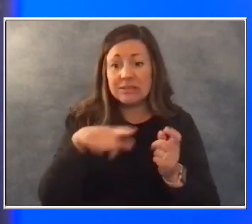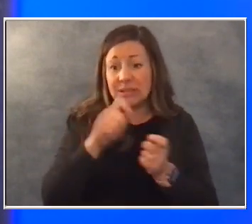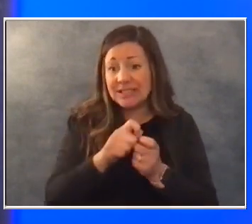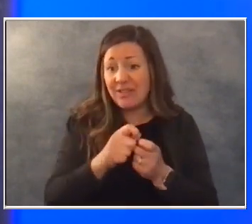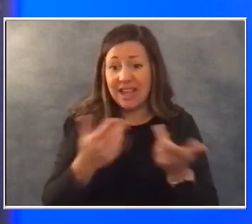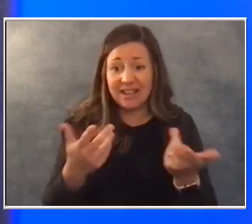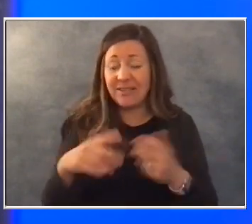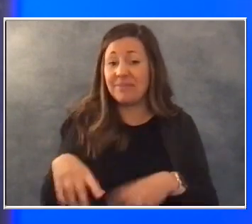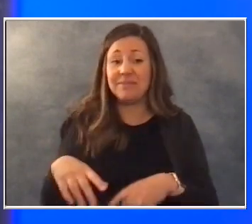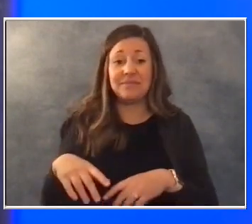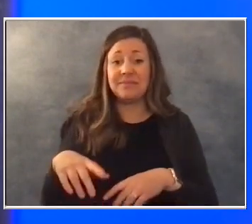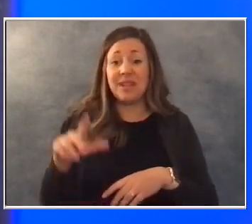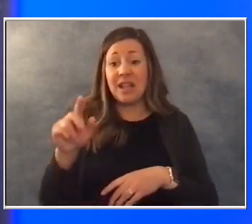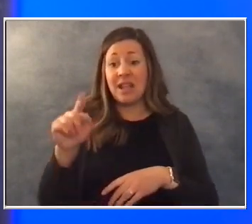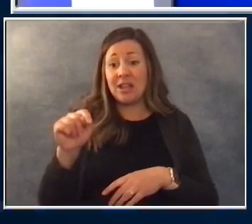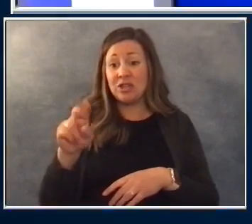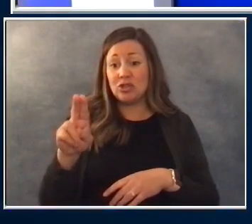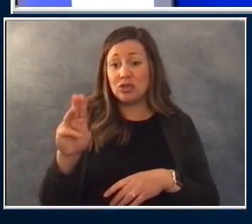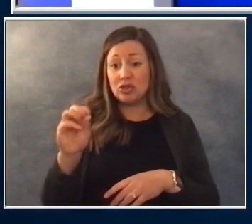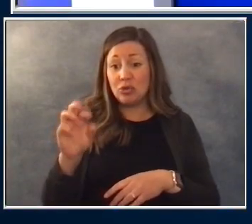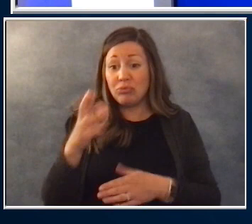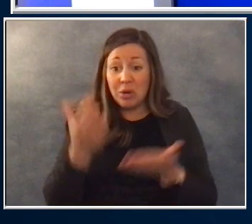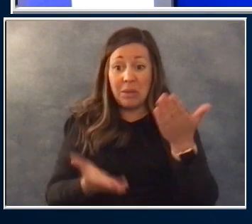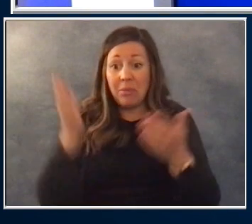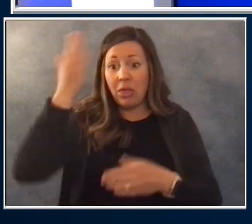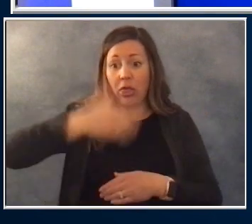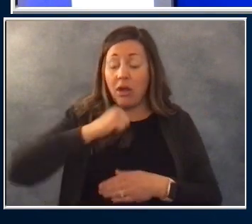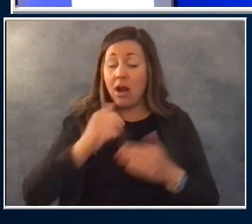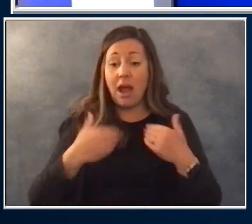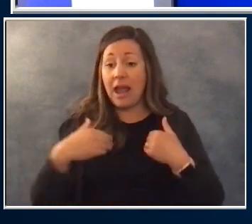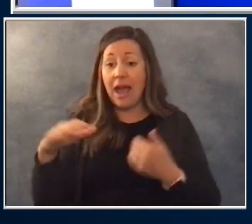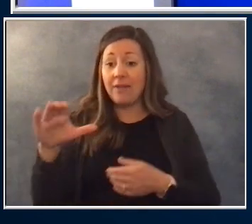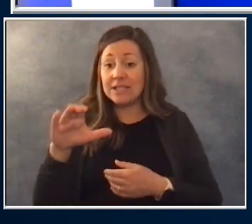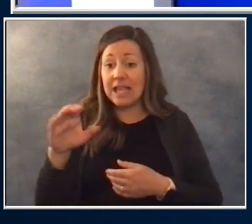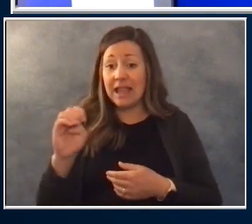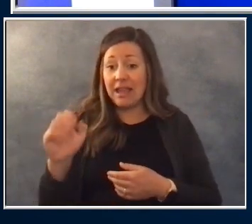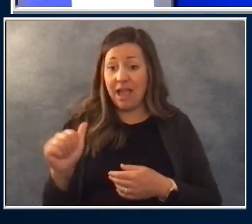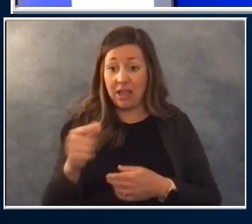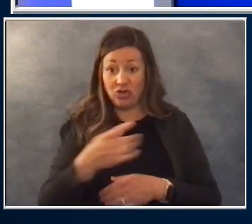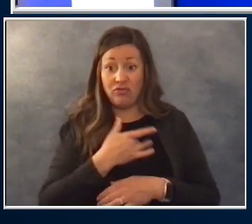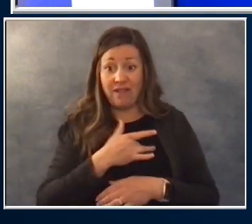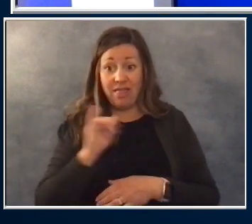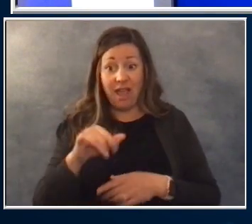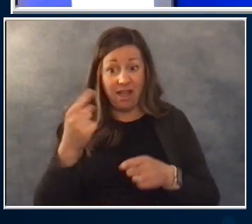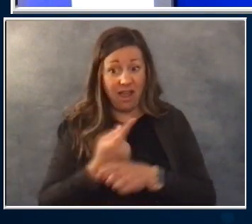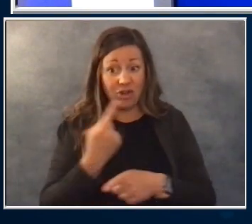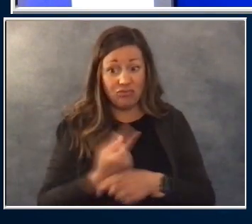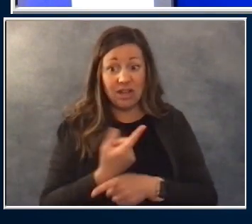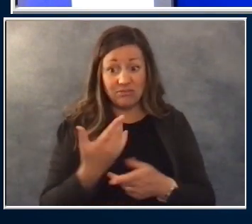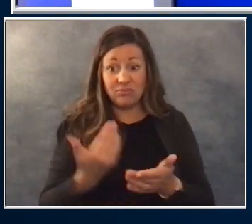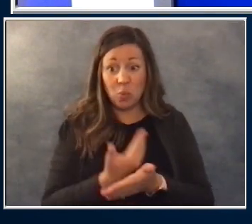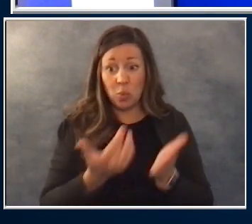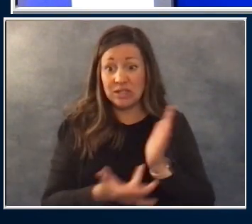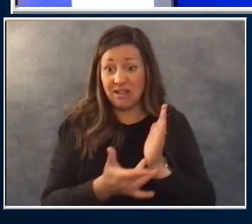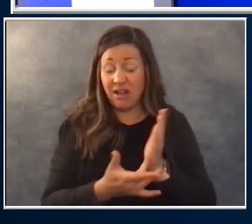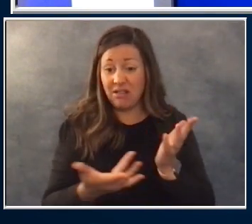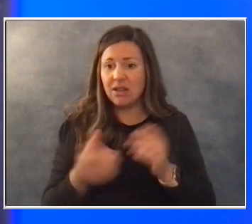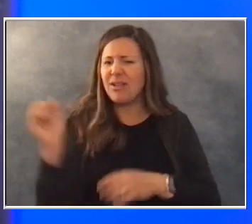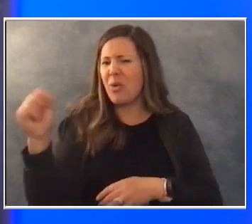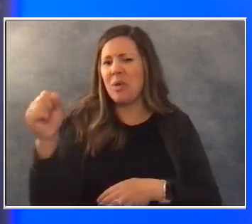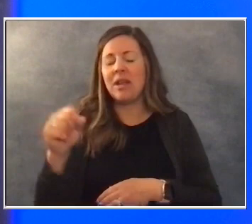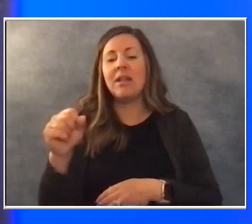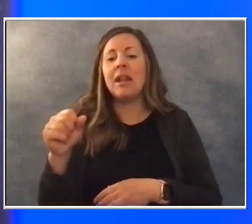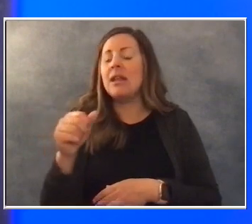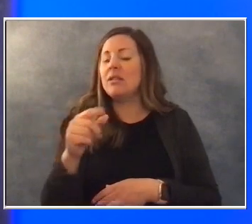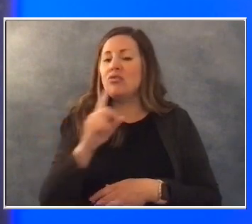not produce that marker called CEA. And how are you feeling about the accuracy of this new technology and blood test? Yeah, I mean, it is very accurate in terms of